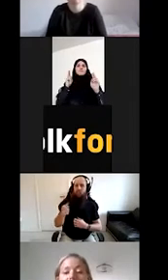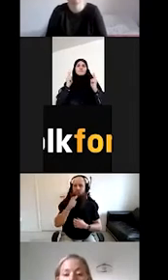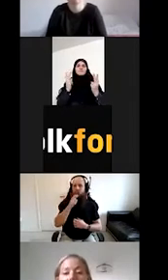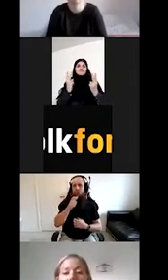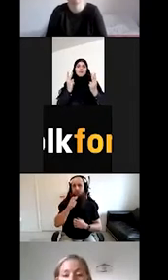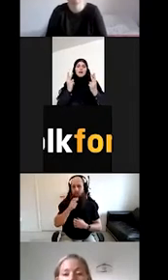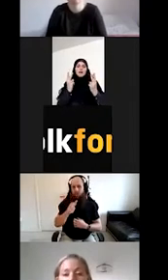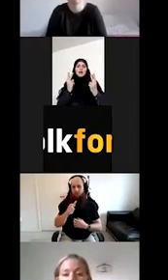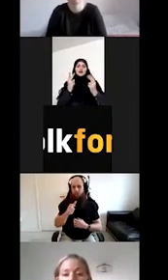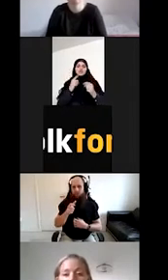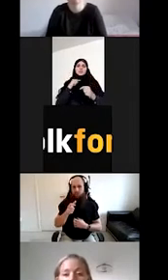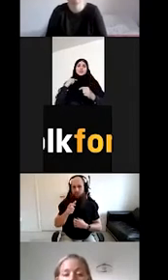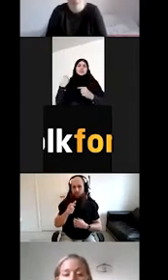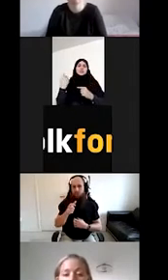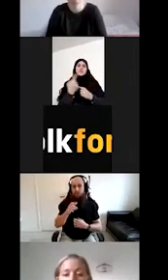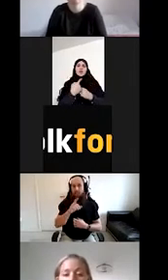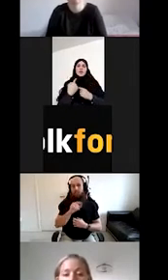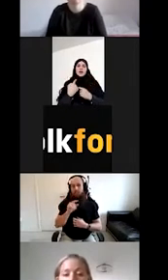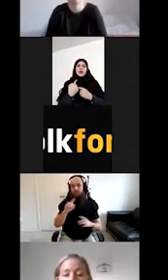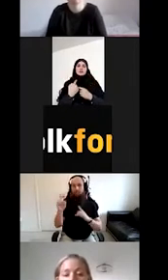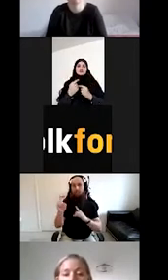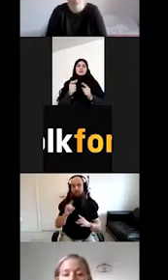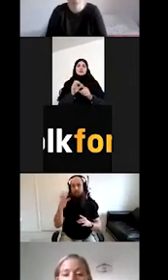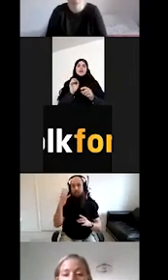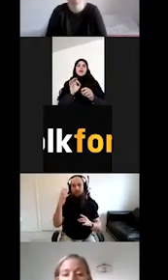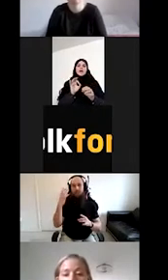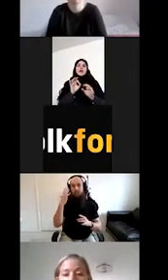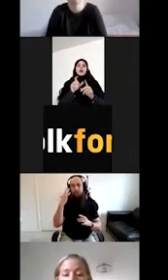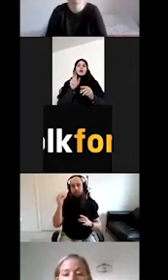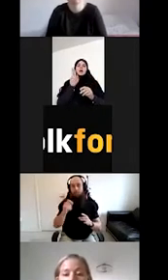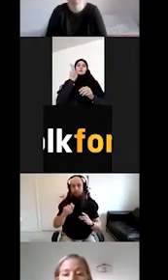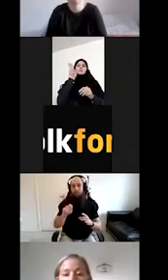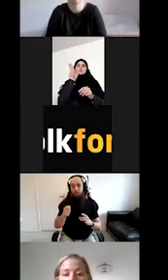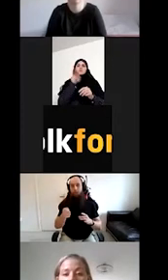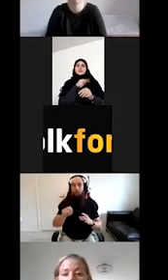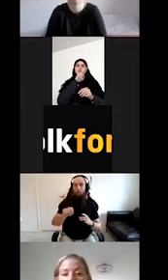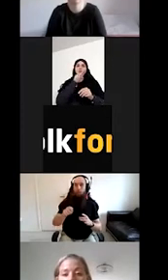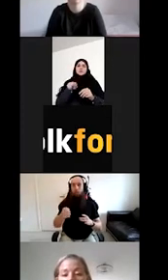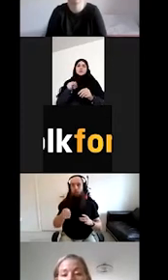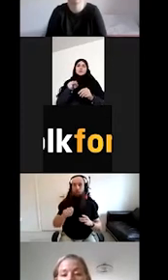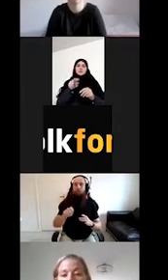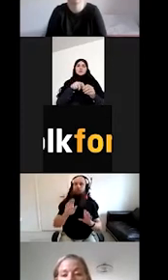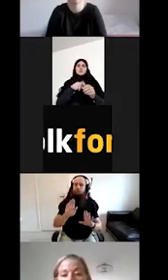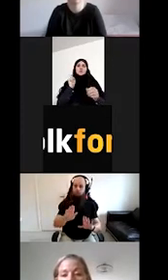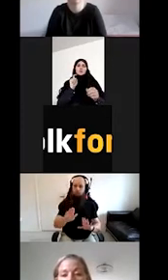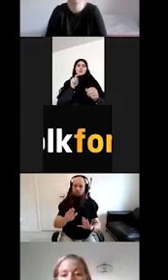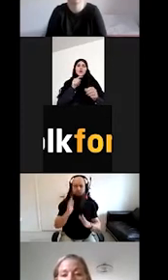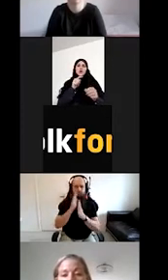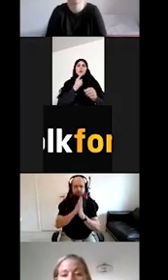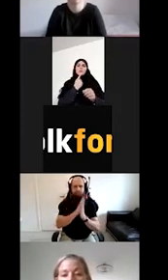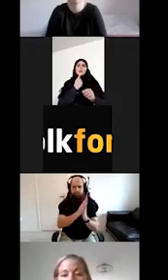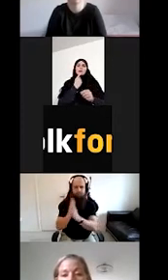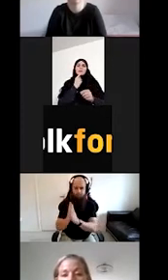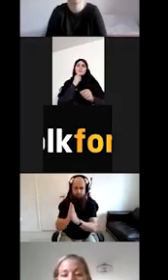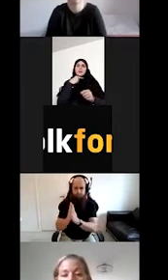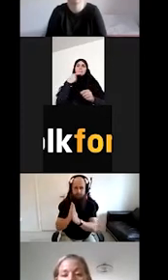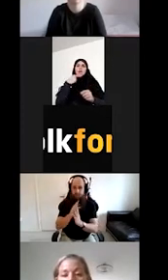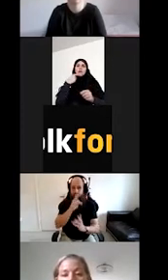sometimes happen that people forget that and unmute. So please hold a mute microphone if